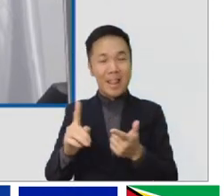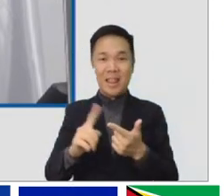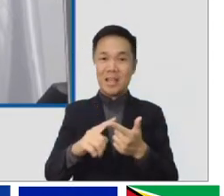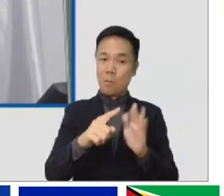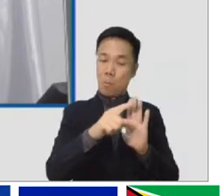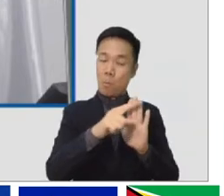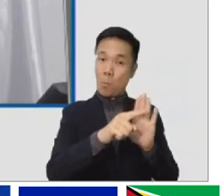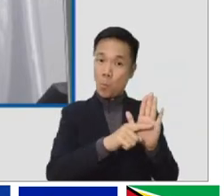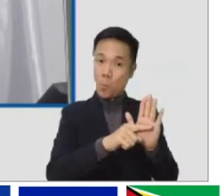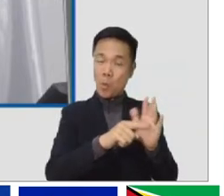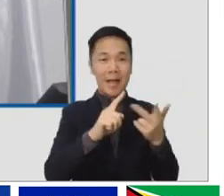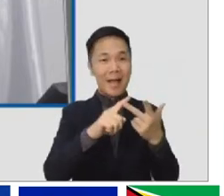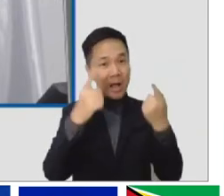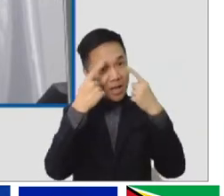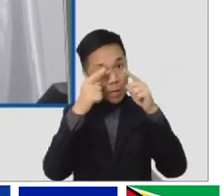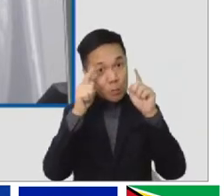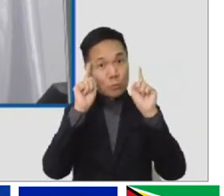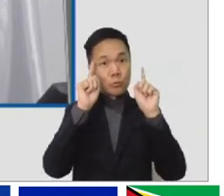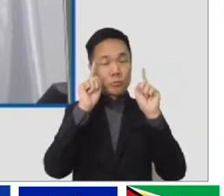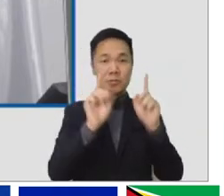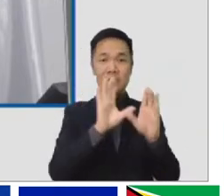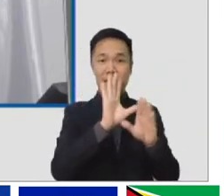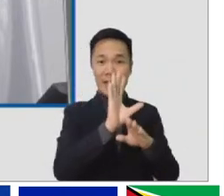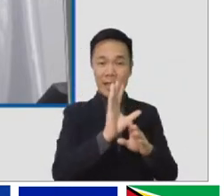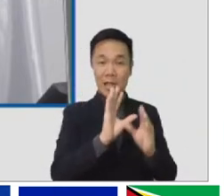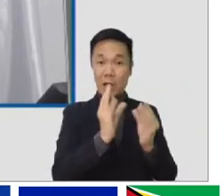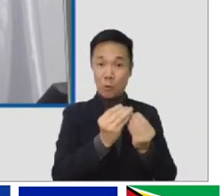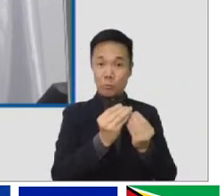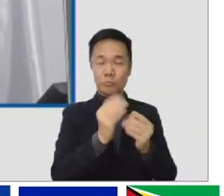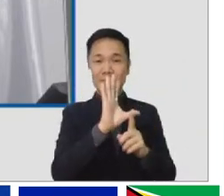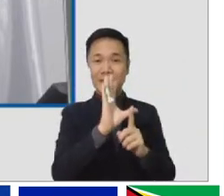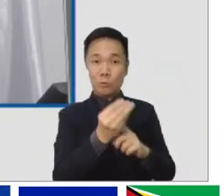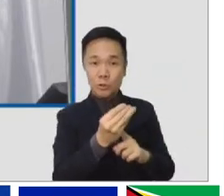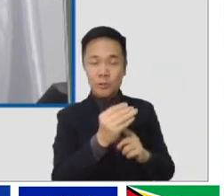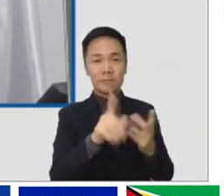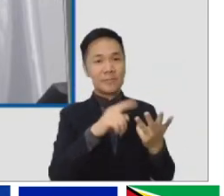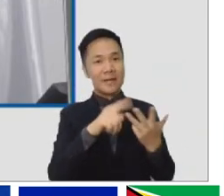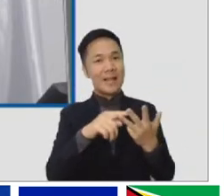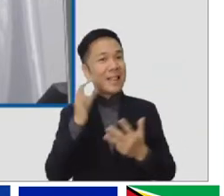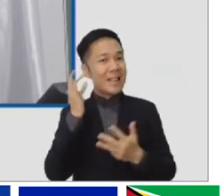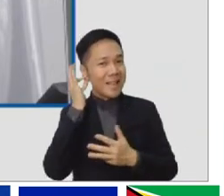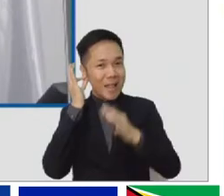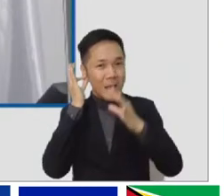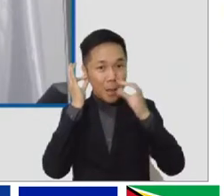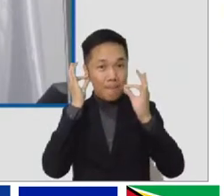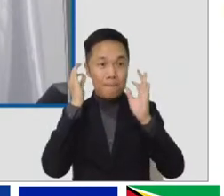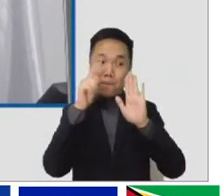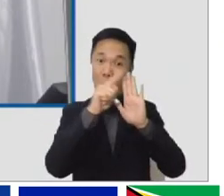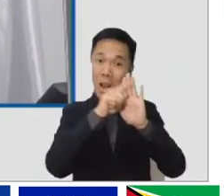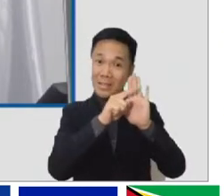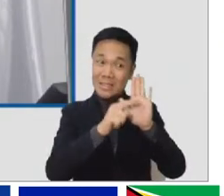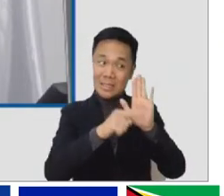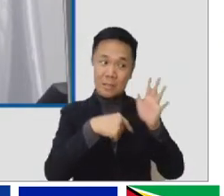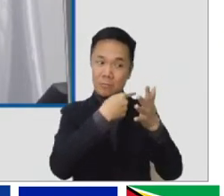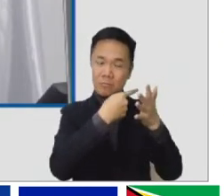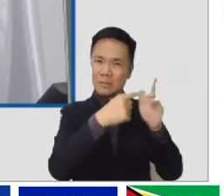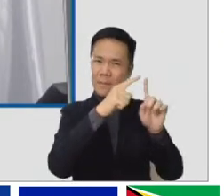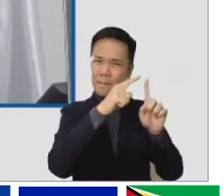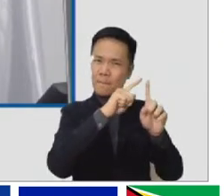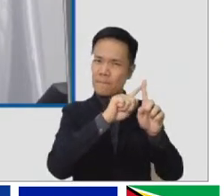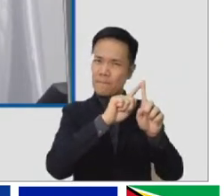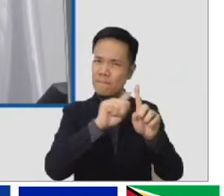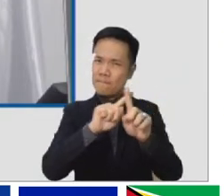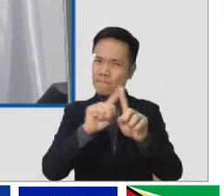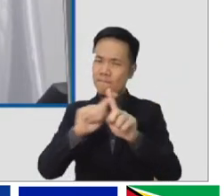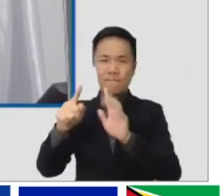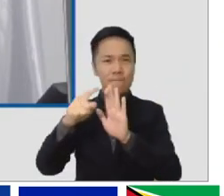policies, gender equality policies. All of them have been put in place appropriately risk management in a